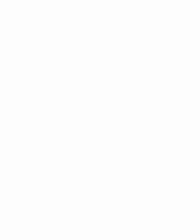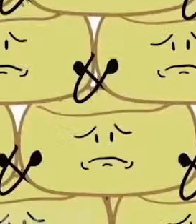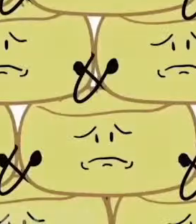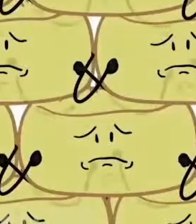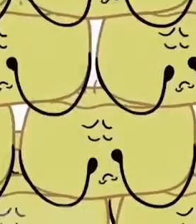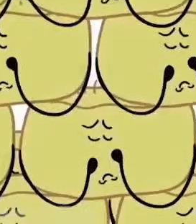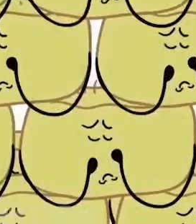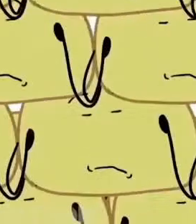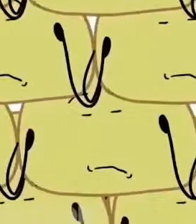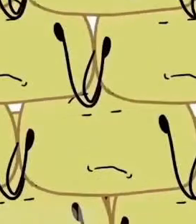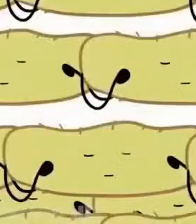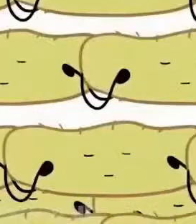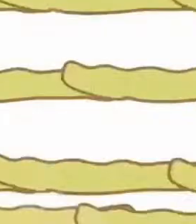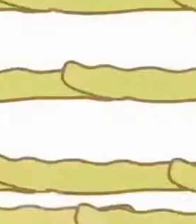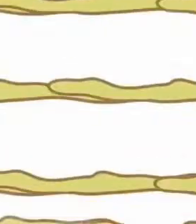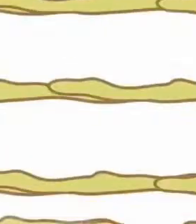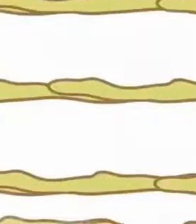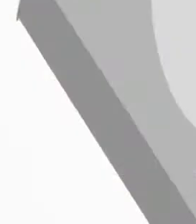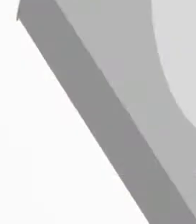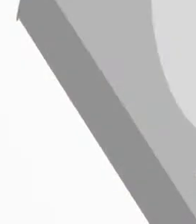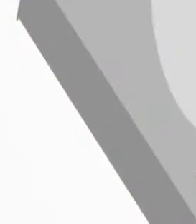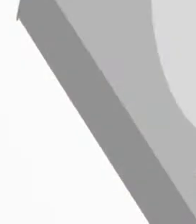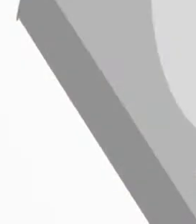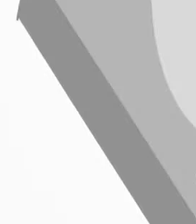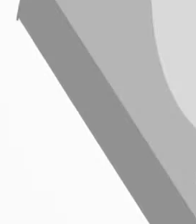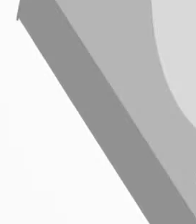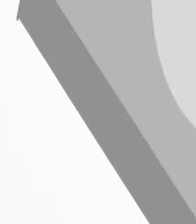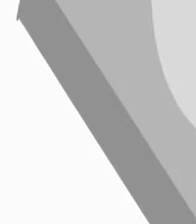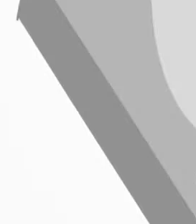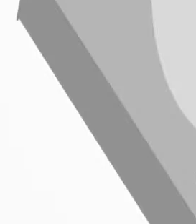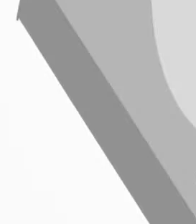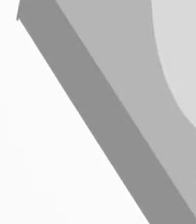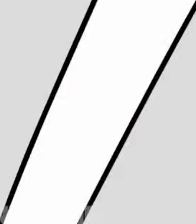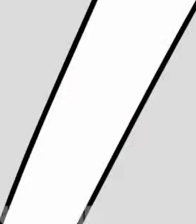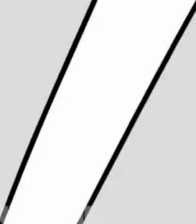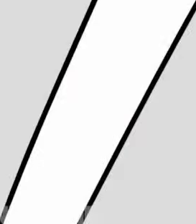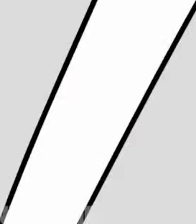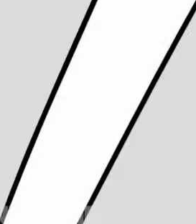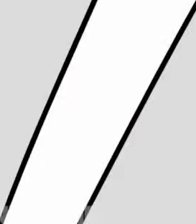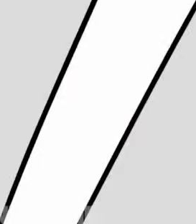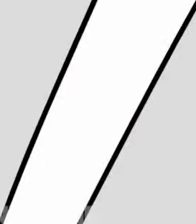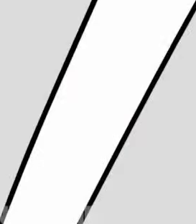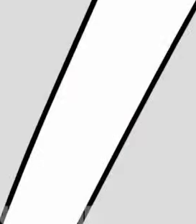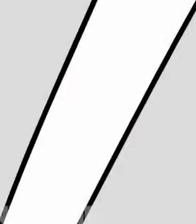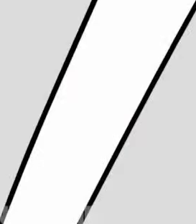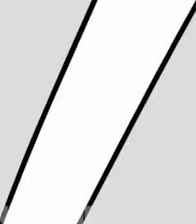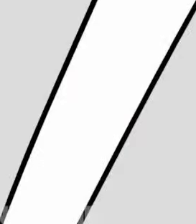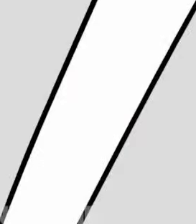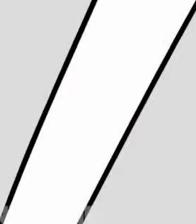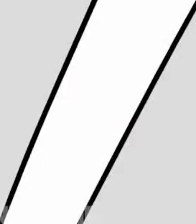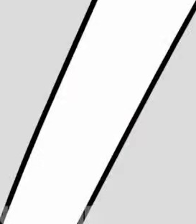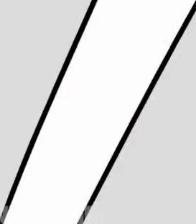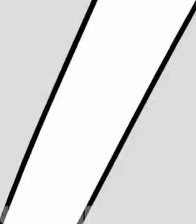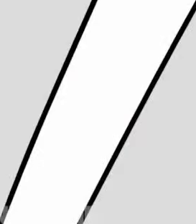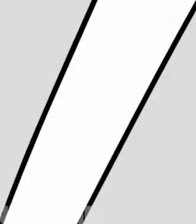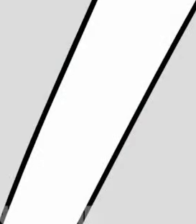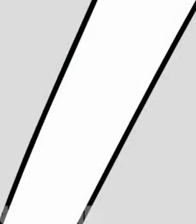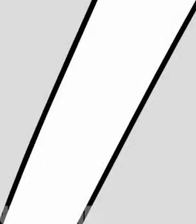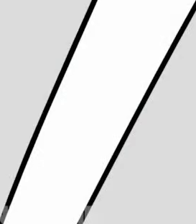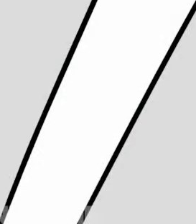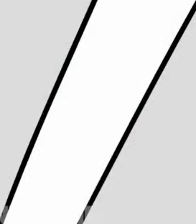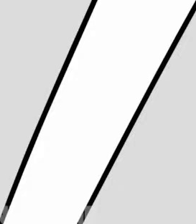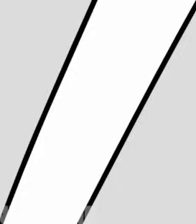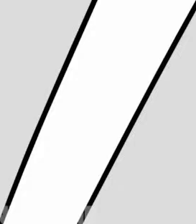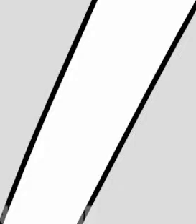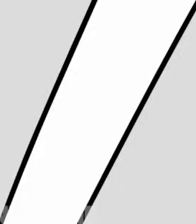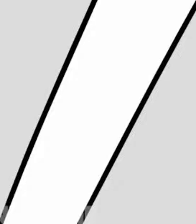from the fight. Now a ventilator is needed to do what the lungs can't do anymore. With the lungs all jacked up, oxygen flow to other organs ain't